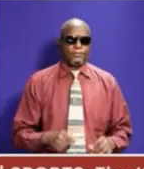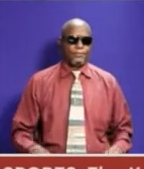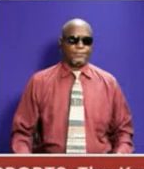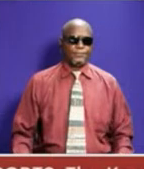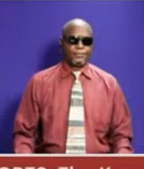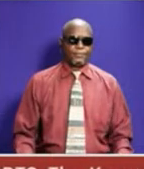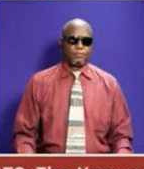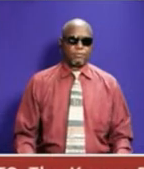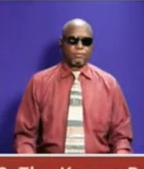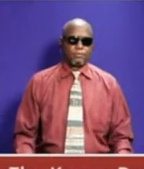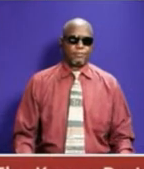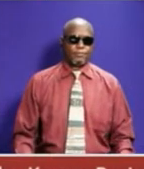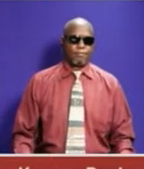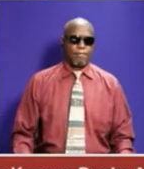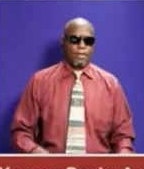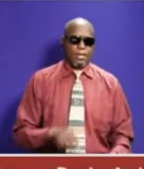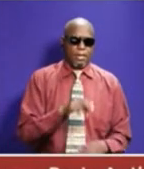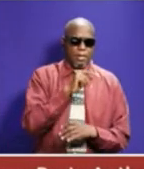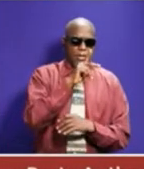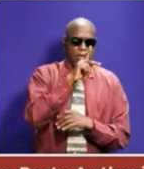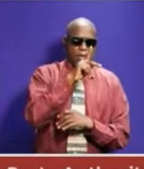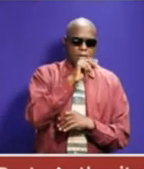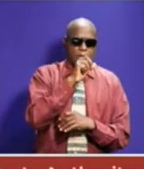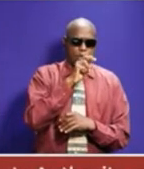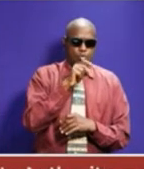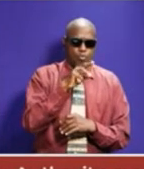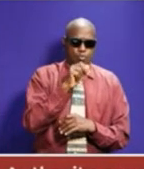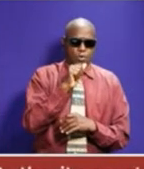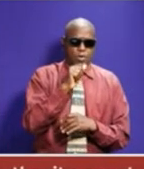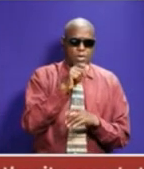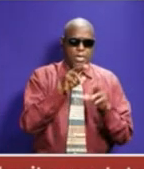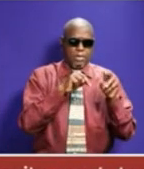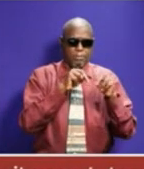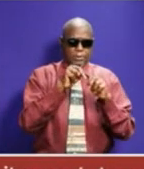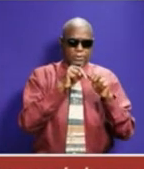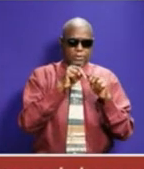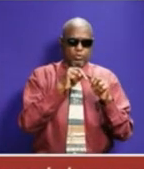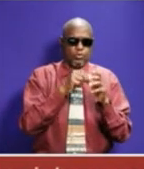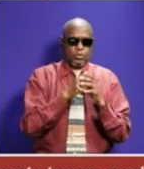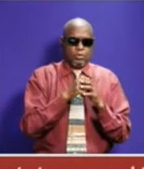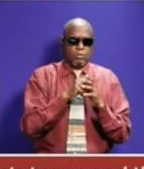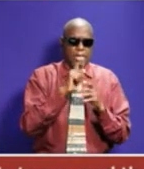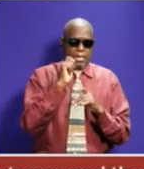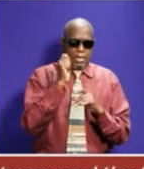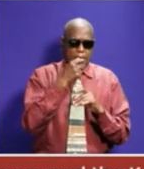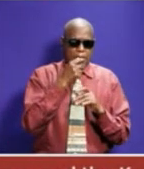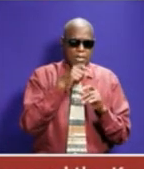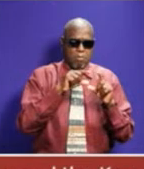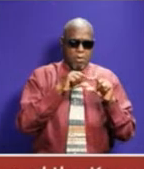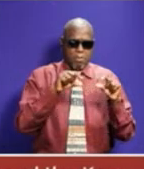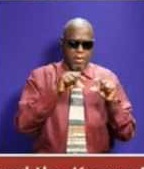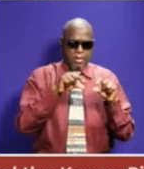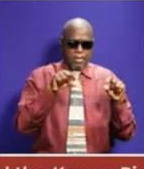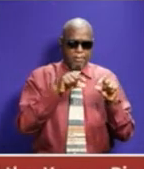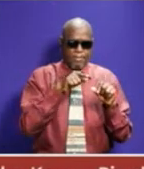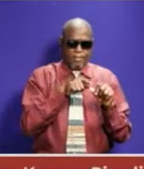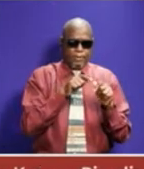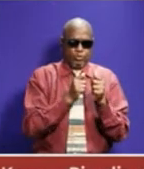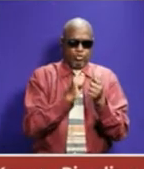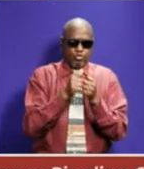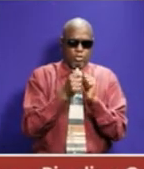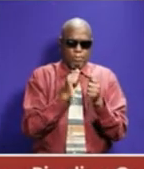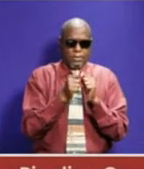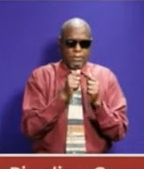I'm Dina Kirua, the General Manager for Human Resource and Administration at Kenya Pipeline. This tournament